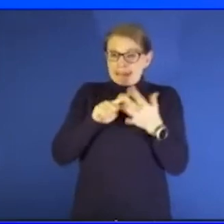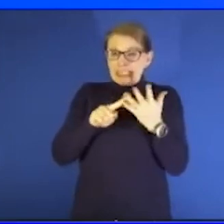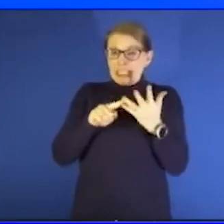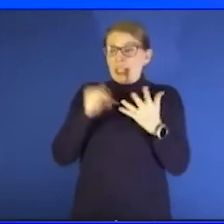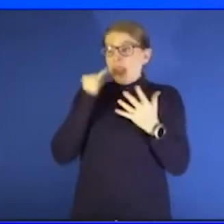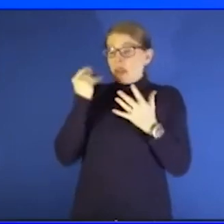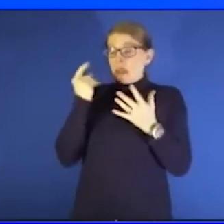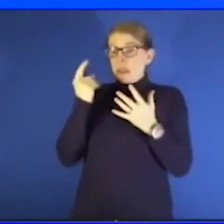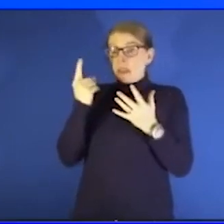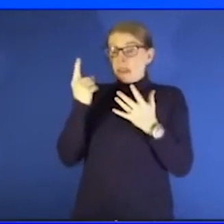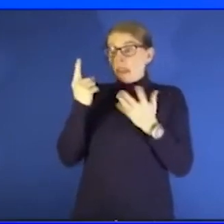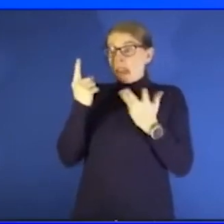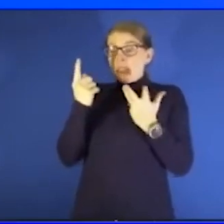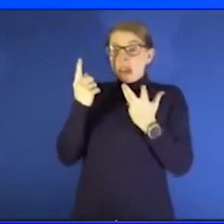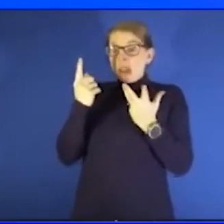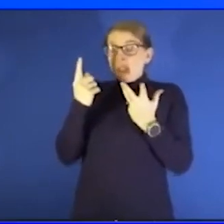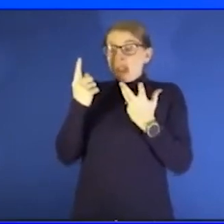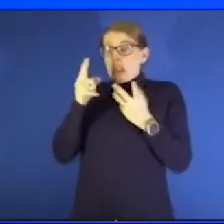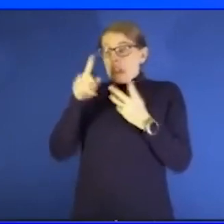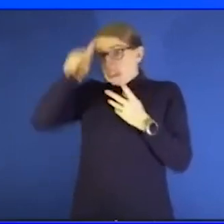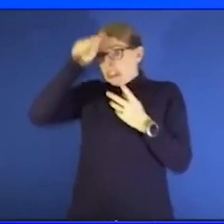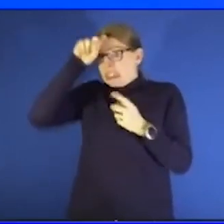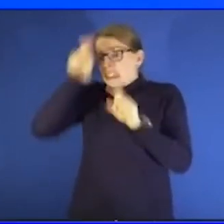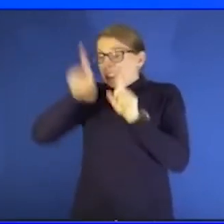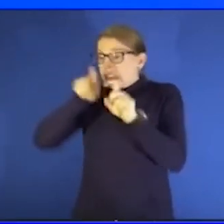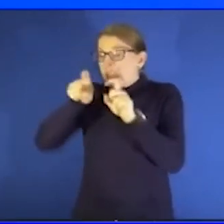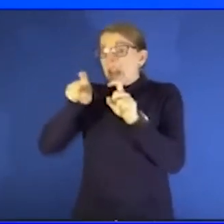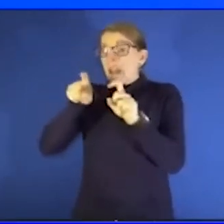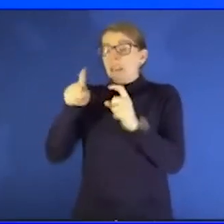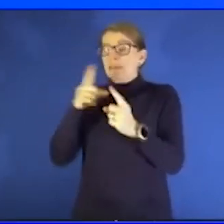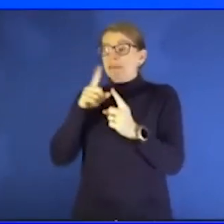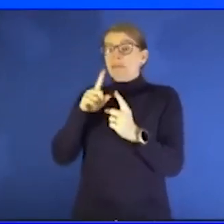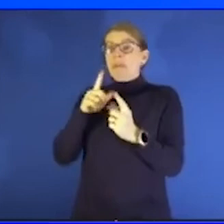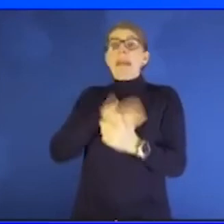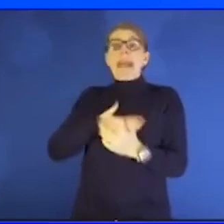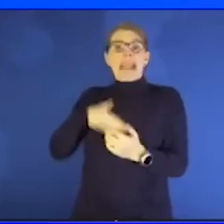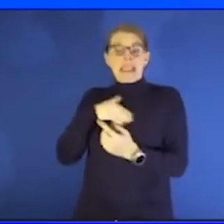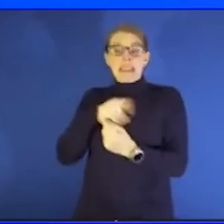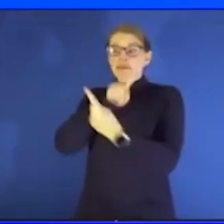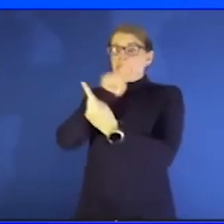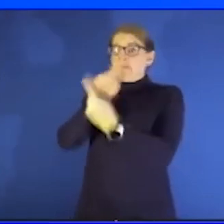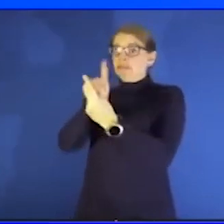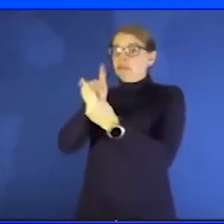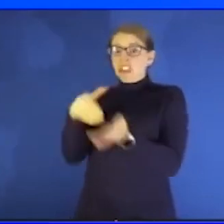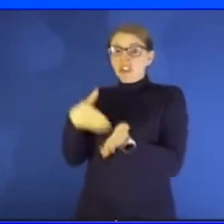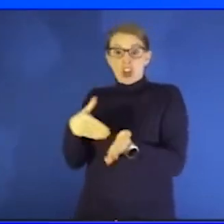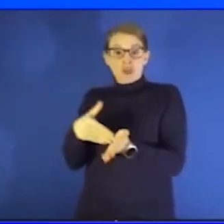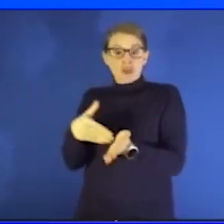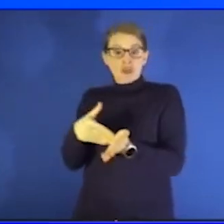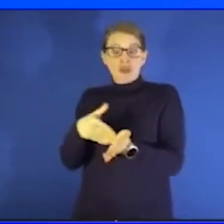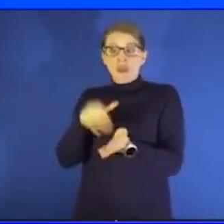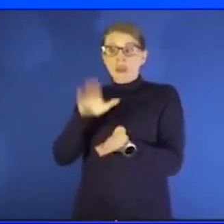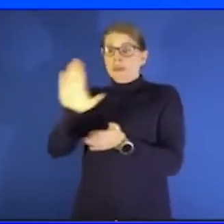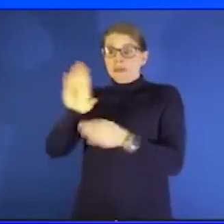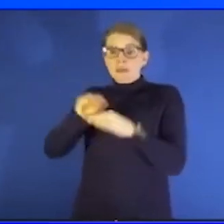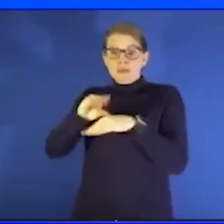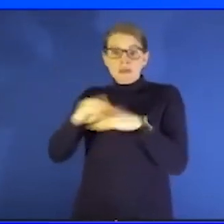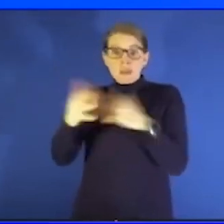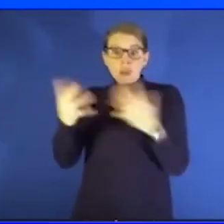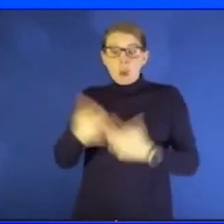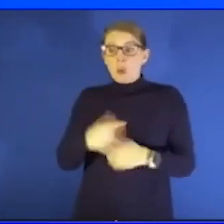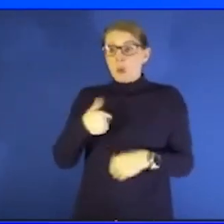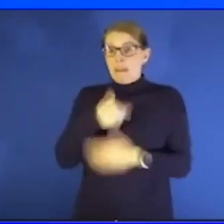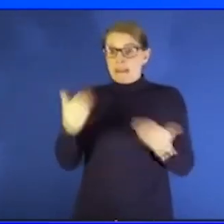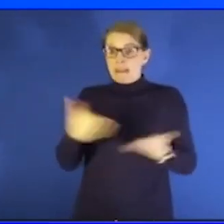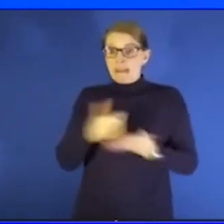vaccinated or you have a child that's not yet vaccinated but is eligible, please seek out your doctor's advice. We are here to help you. We are here to